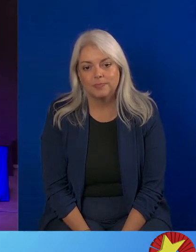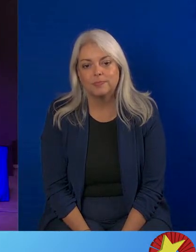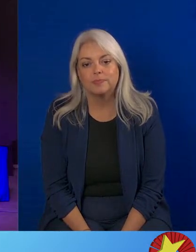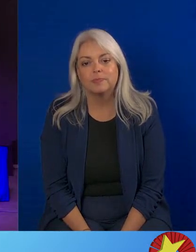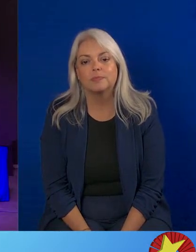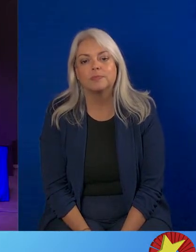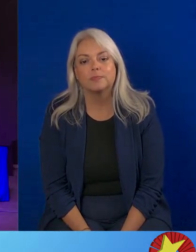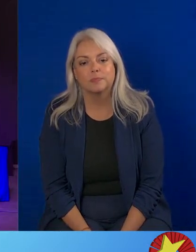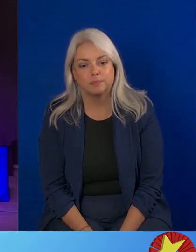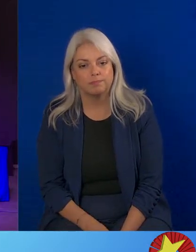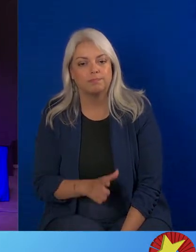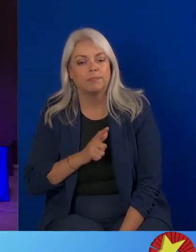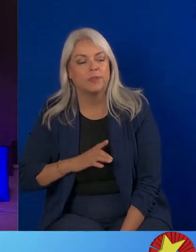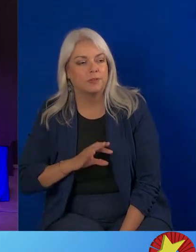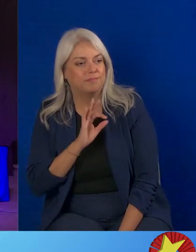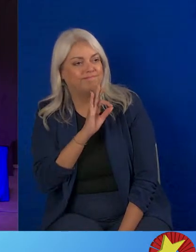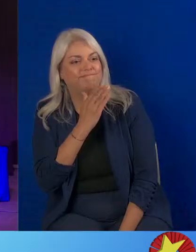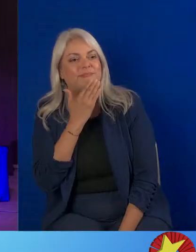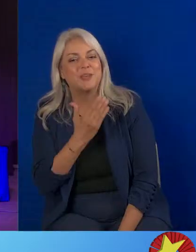Excellent. Thank you.